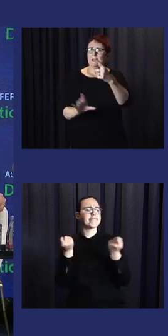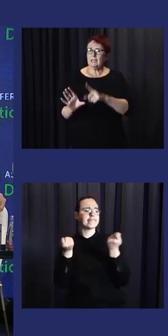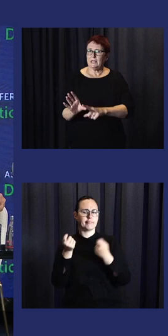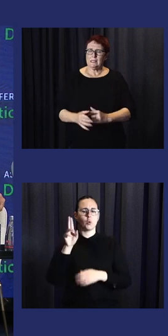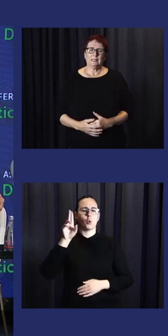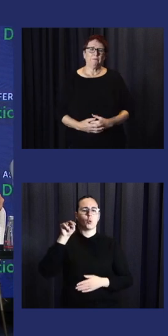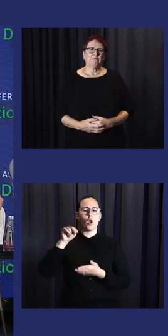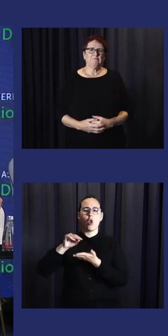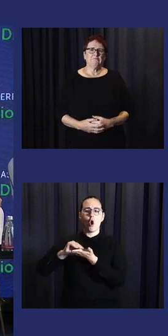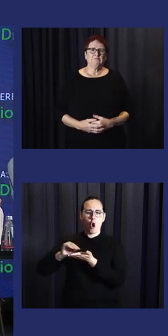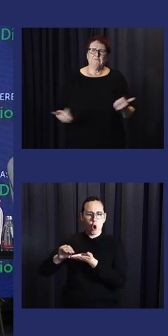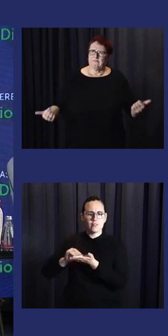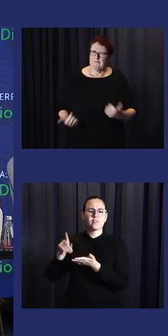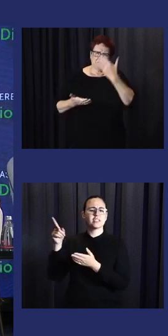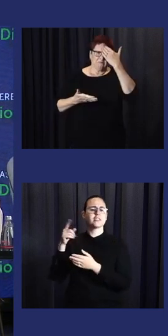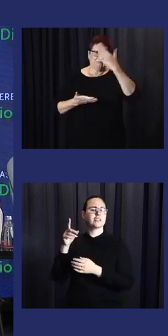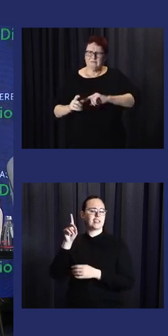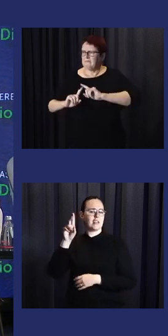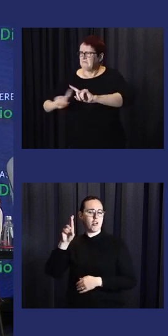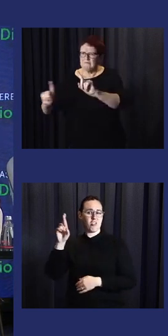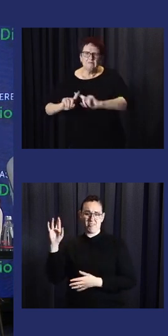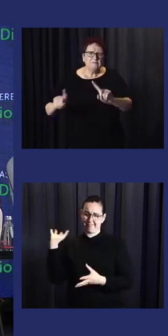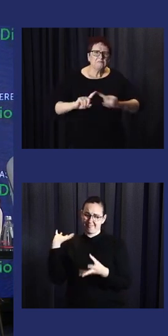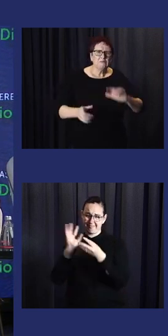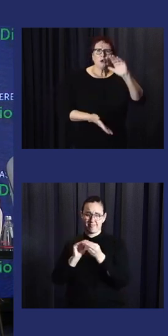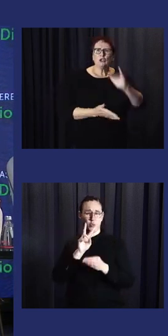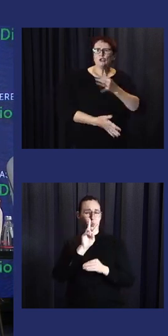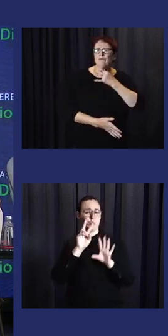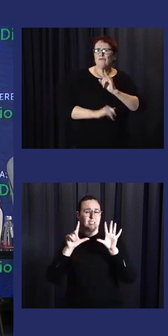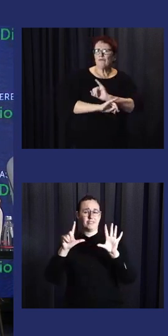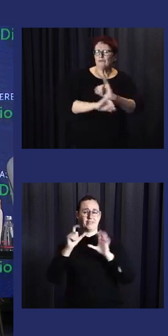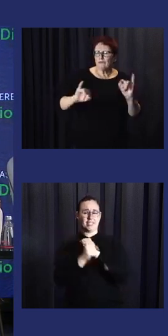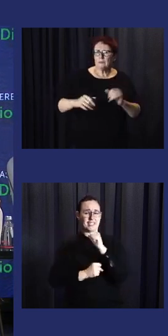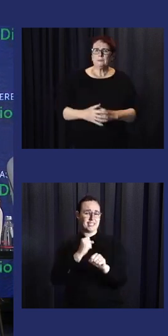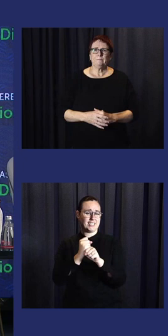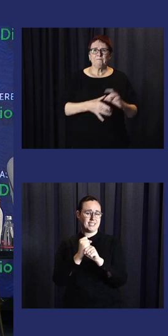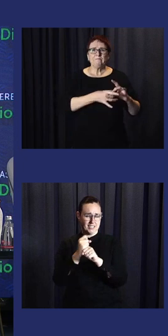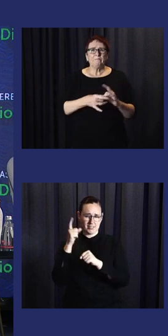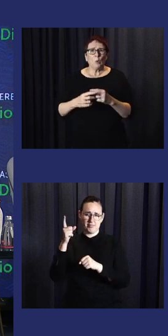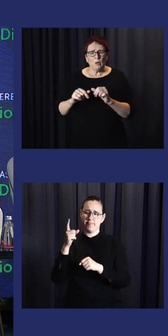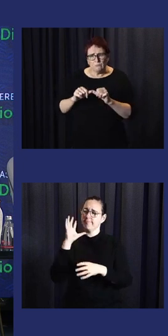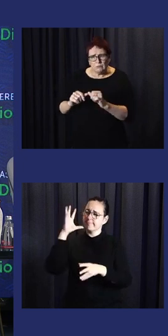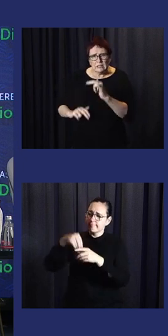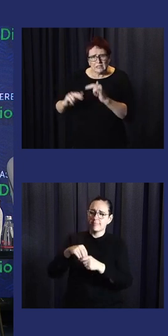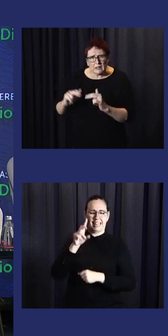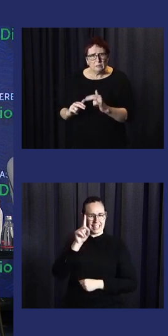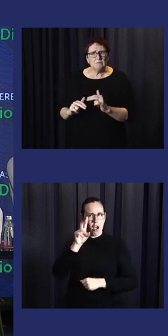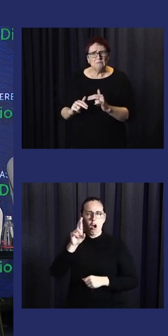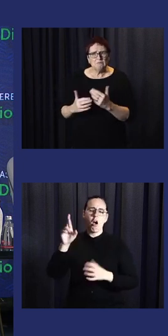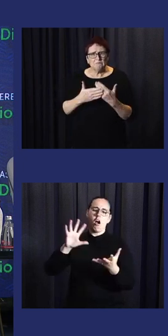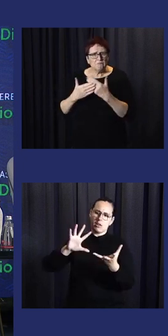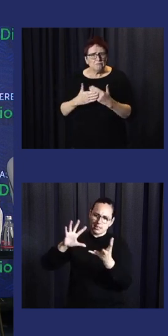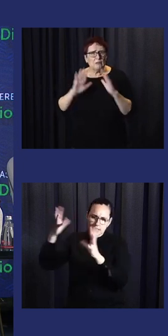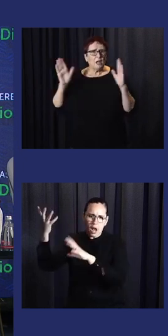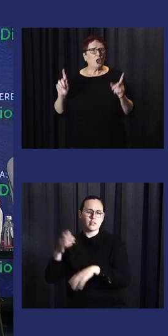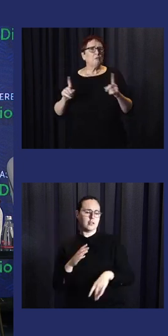years and has experience in all facets of disaster risk reduction, and it's linked with sustainable development, climate change and